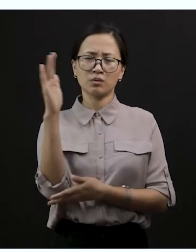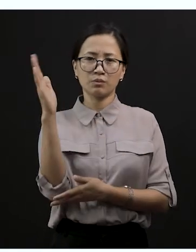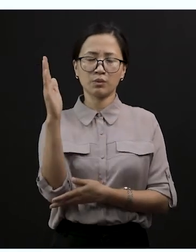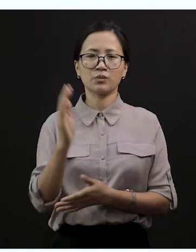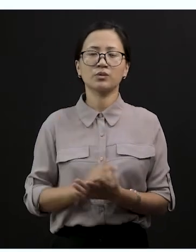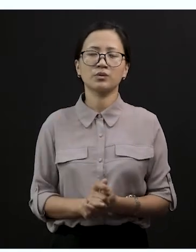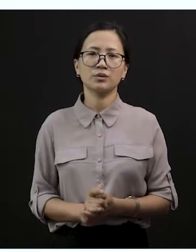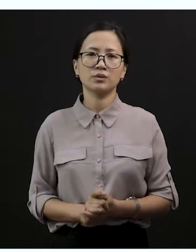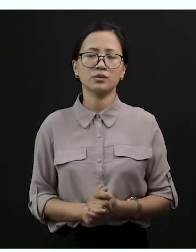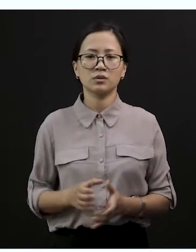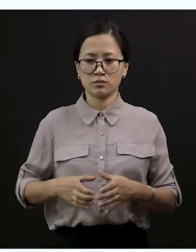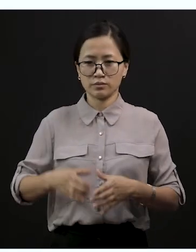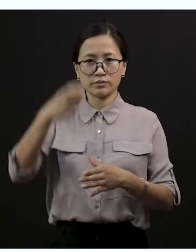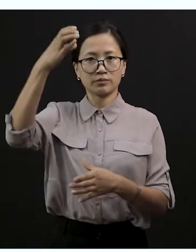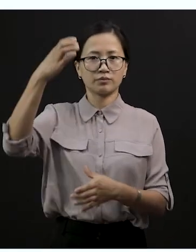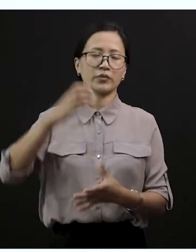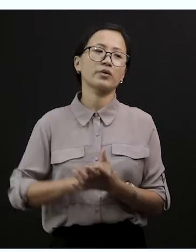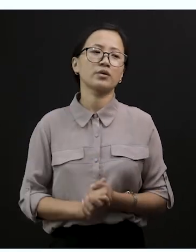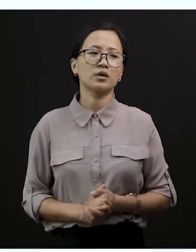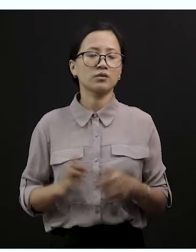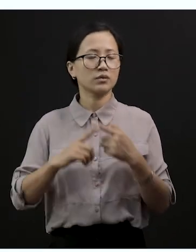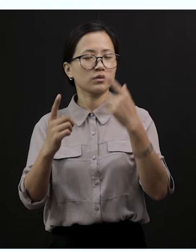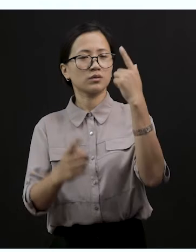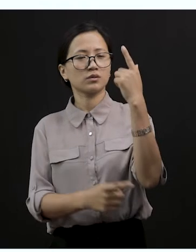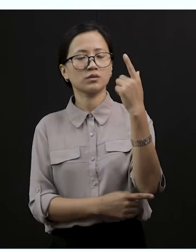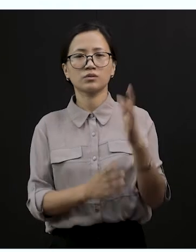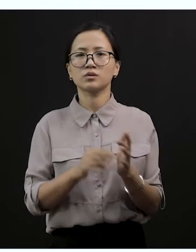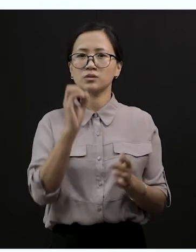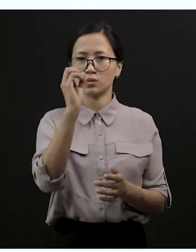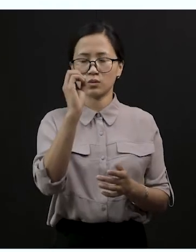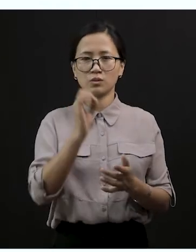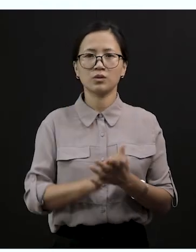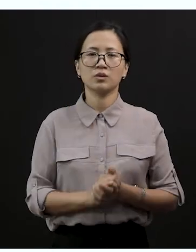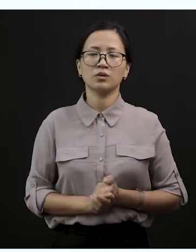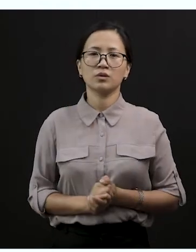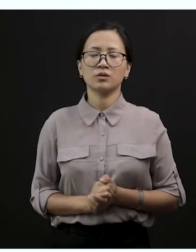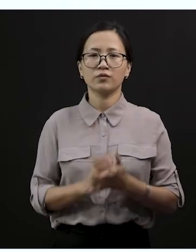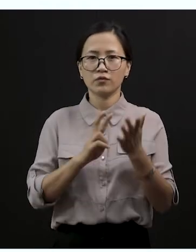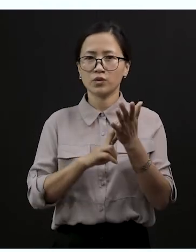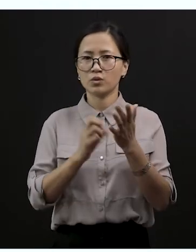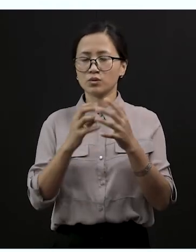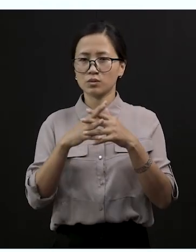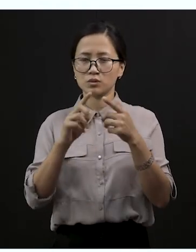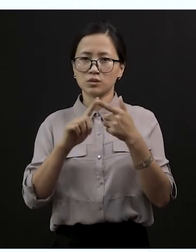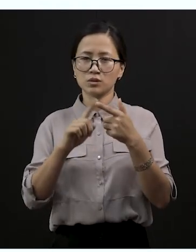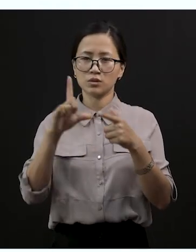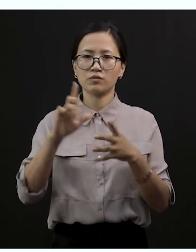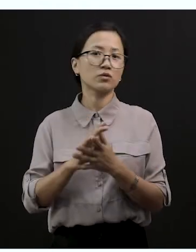are, see, vowel sound, right? The last ending of this, they have vowel sound.